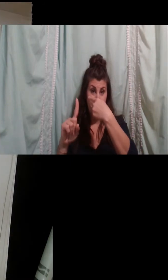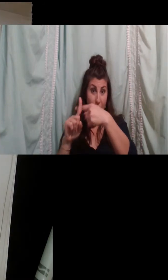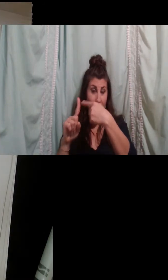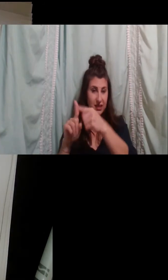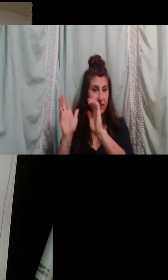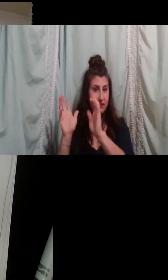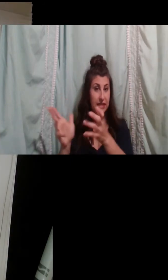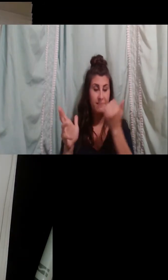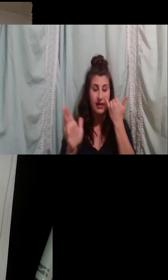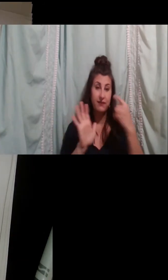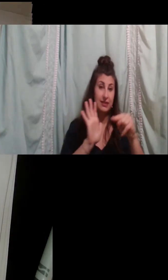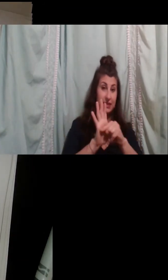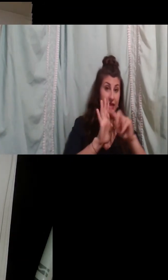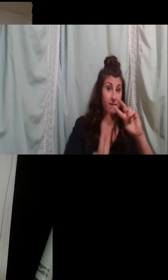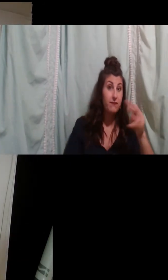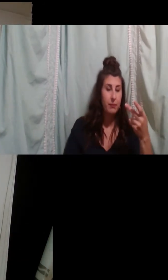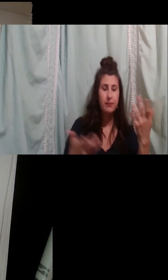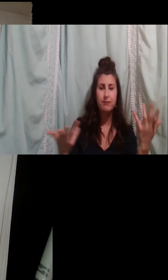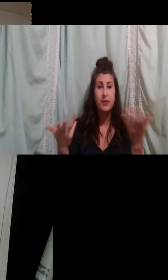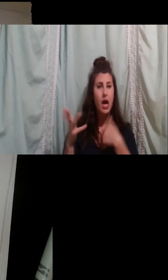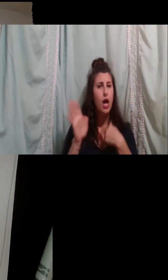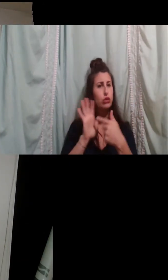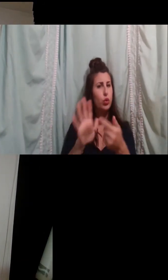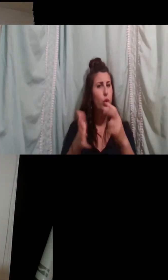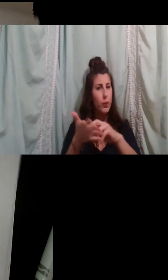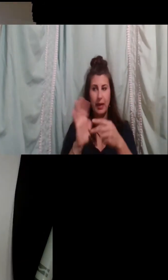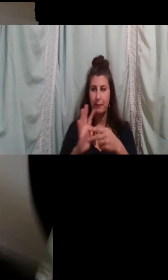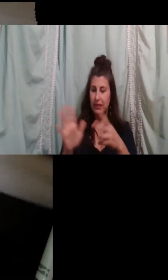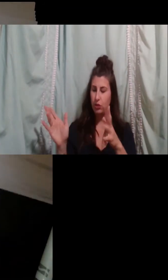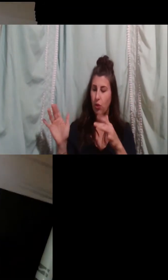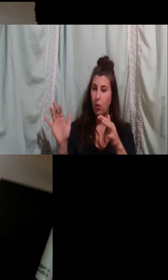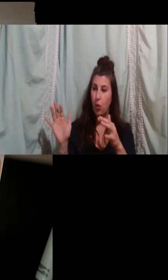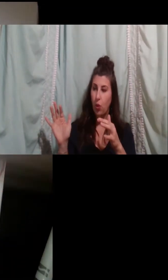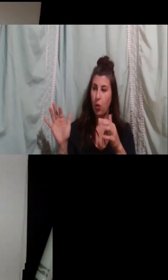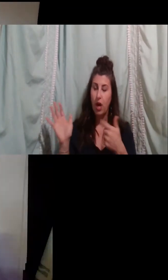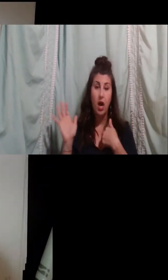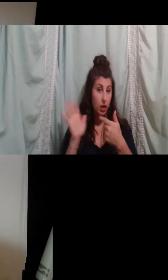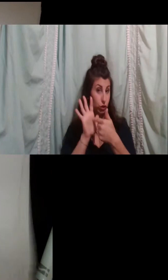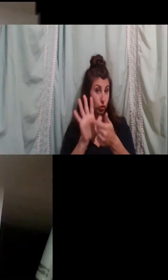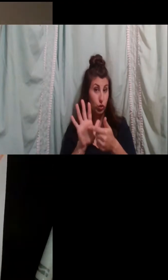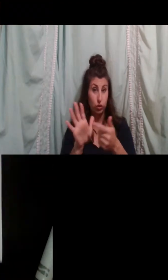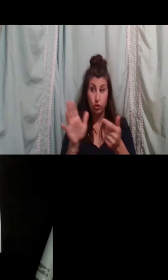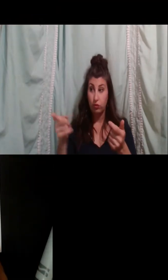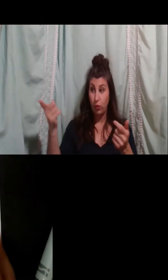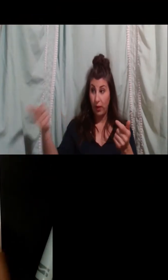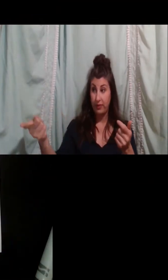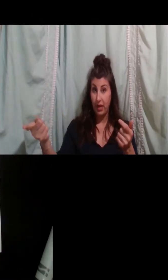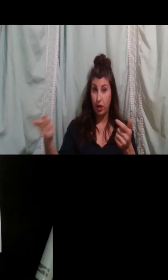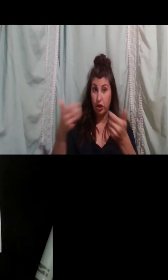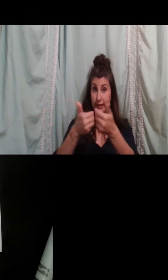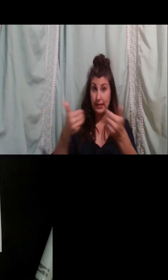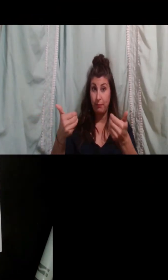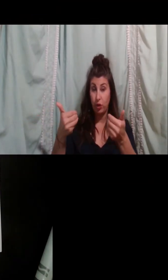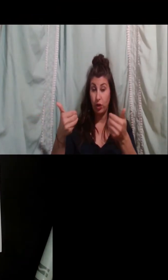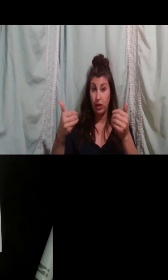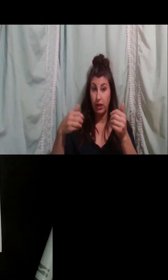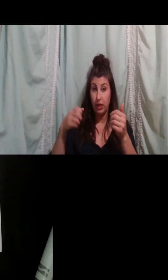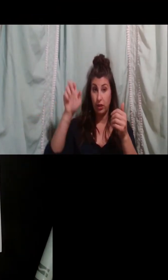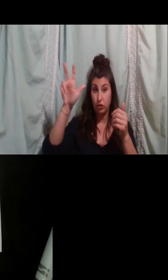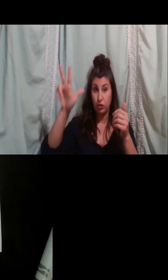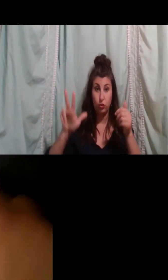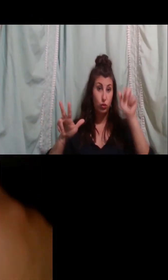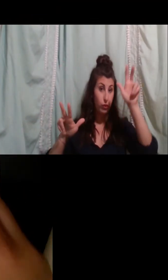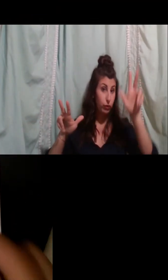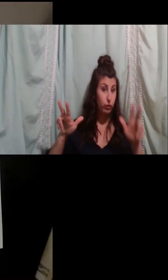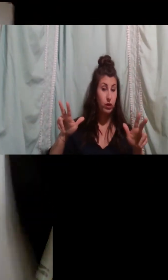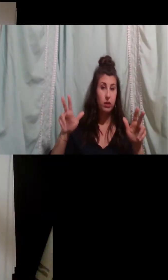it is. If the exponent is negative, flip it. So let me show you what that part means. So I showed you with here by separating each